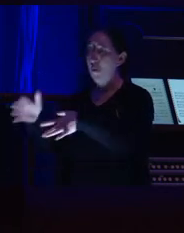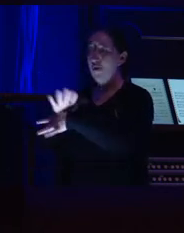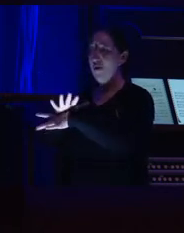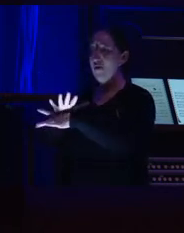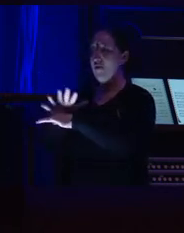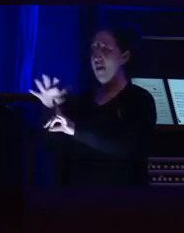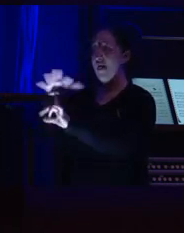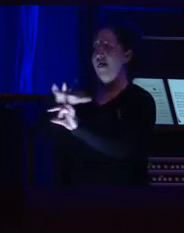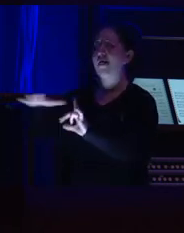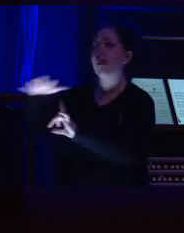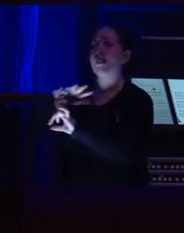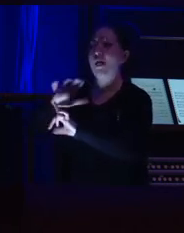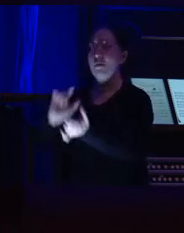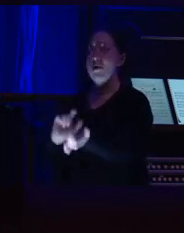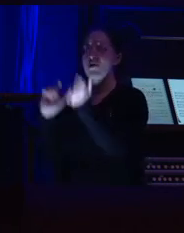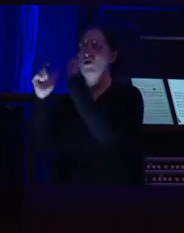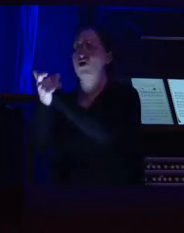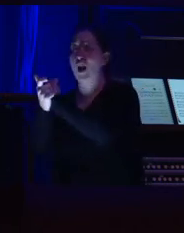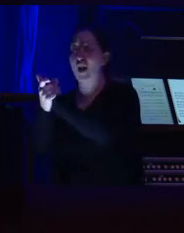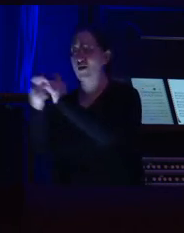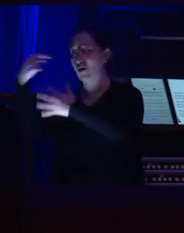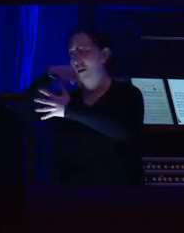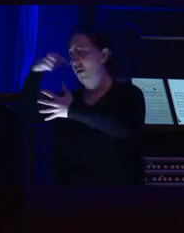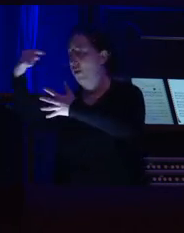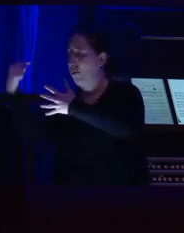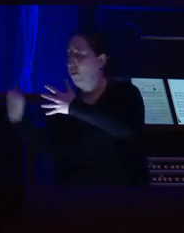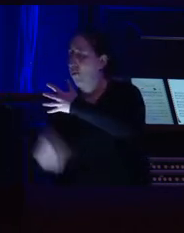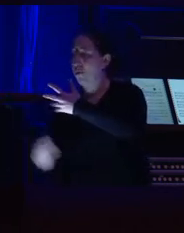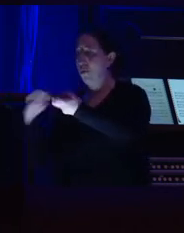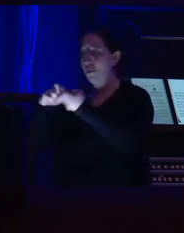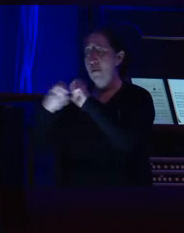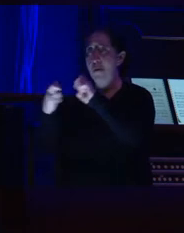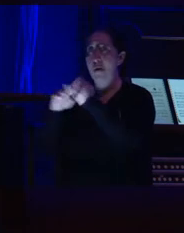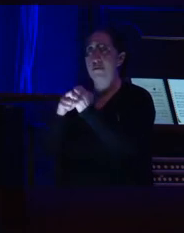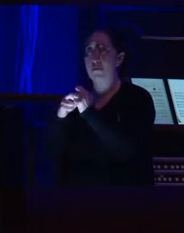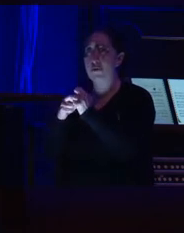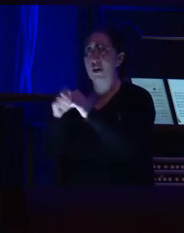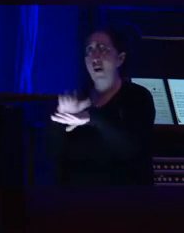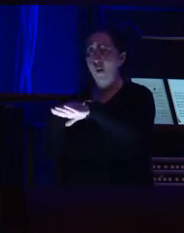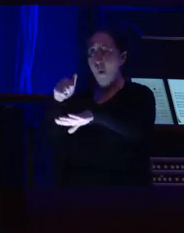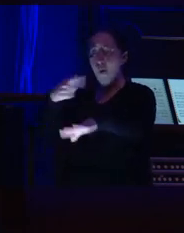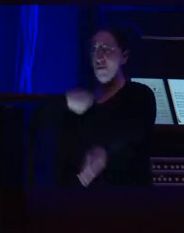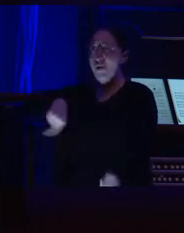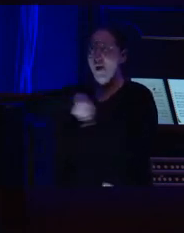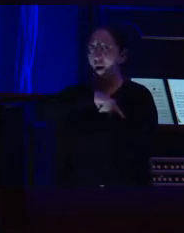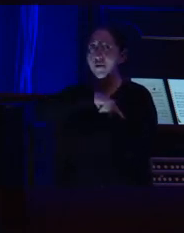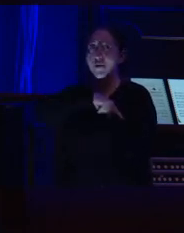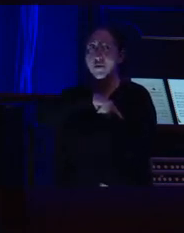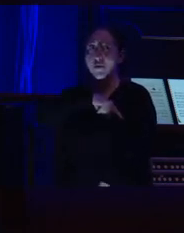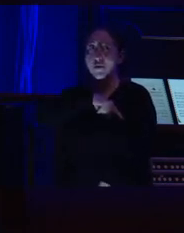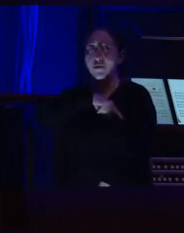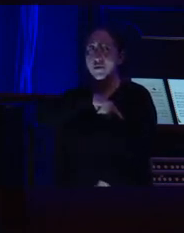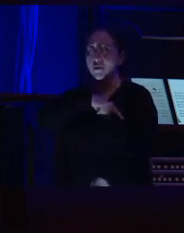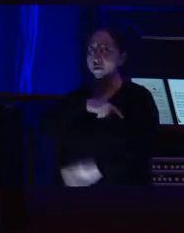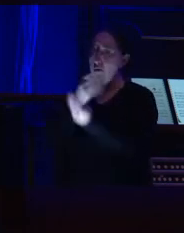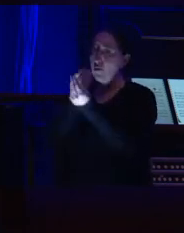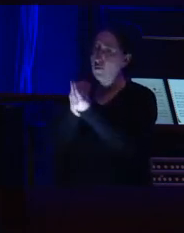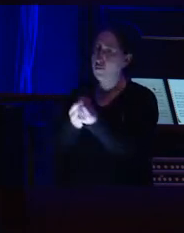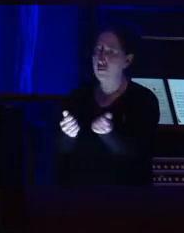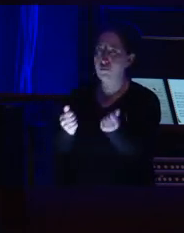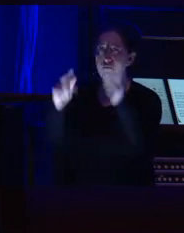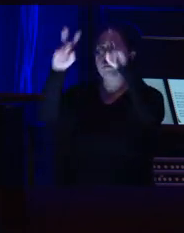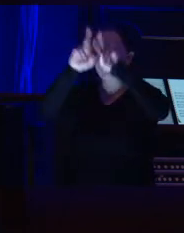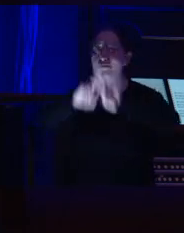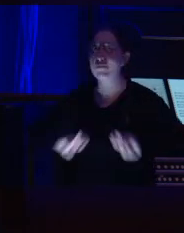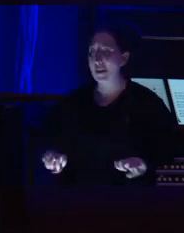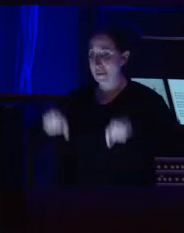change. The chorus of voices that may call on us to give up. But this